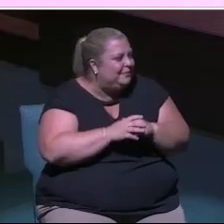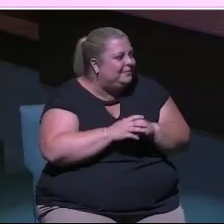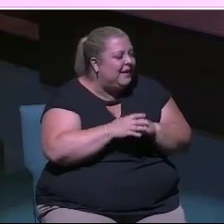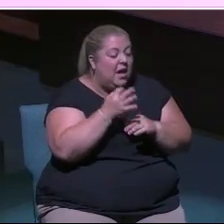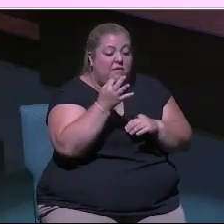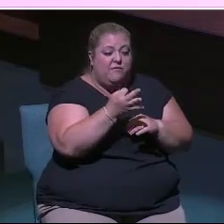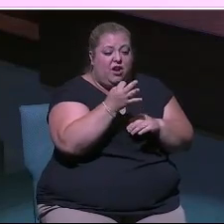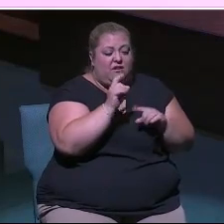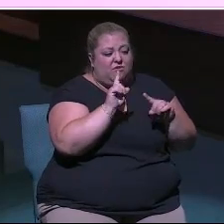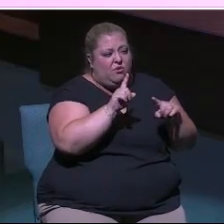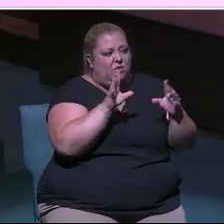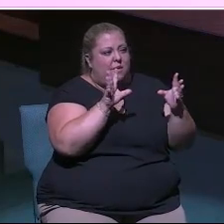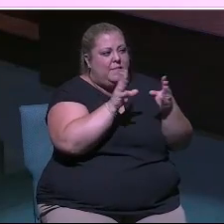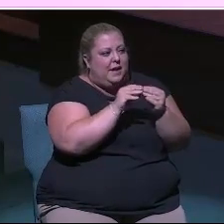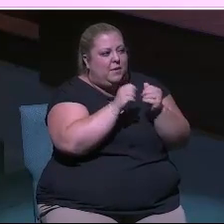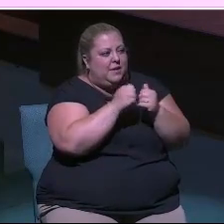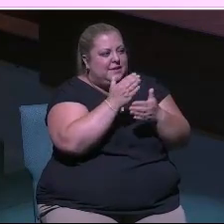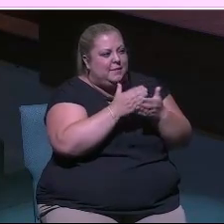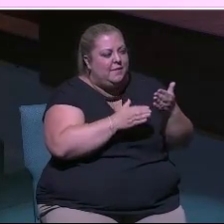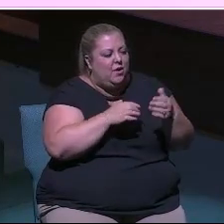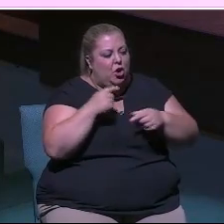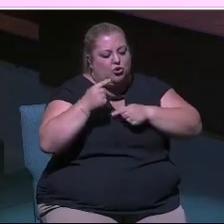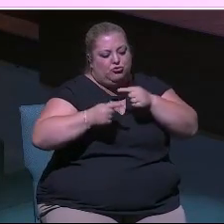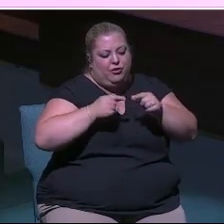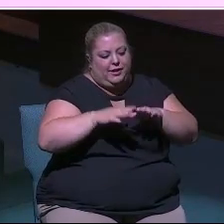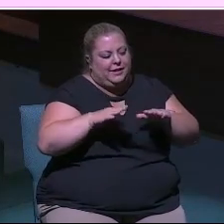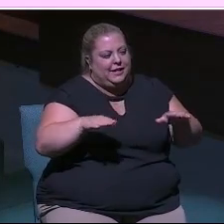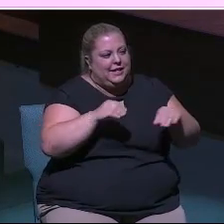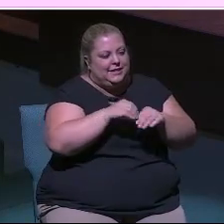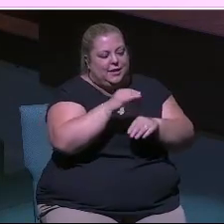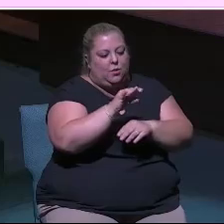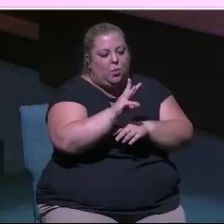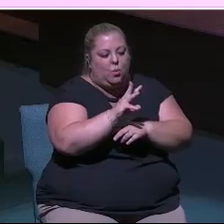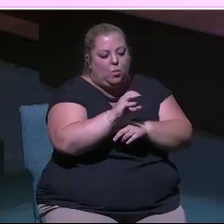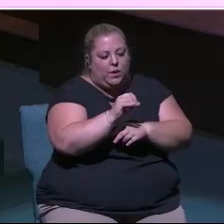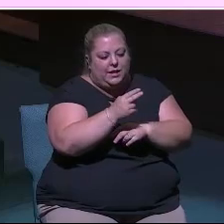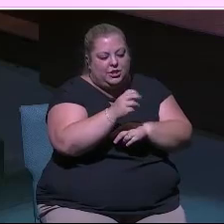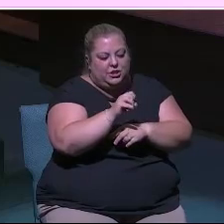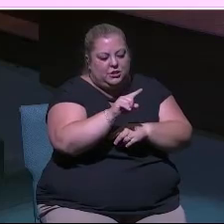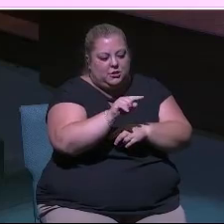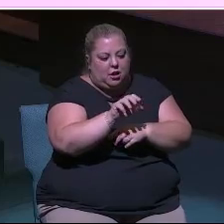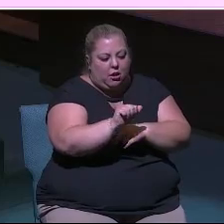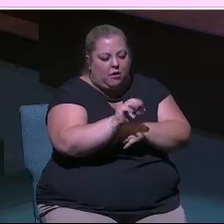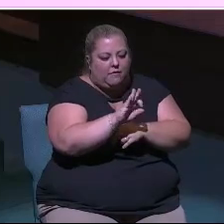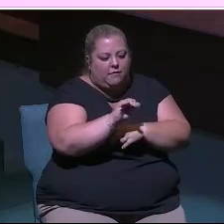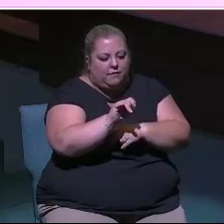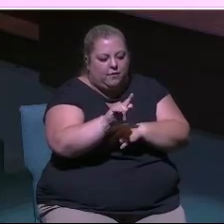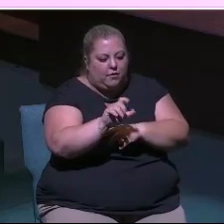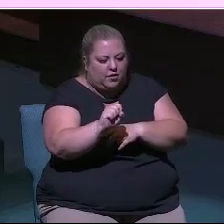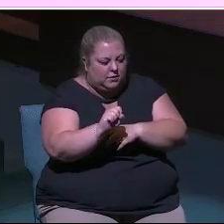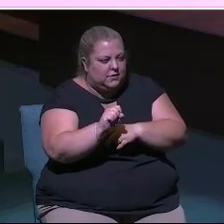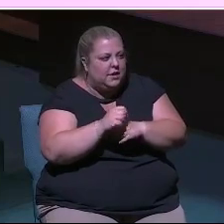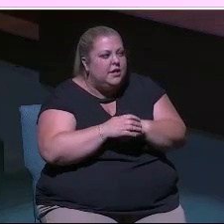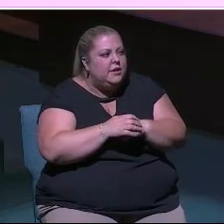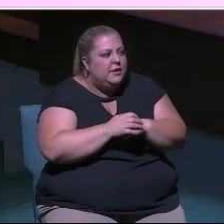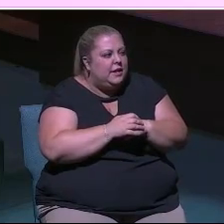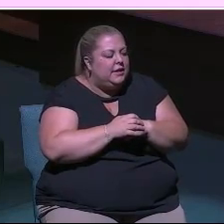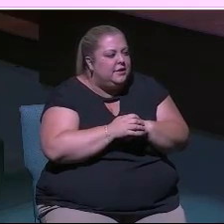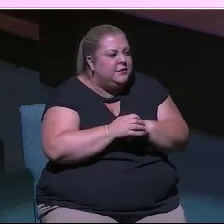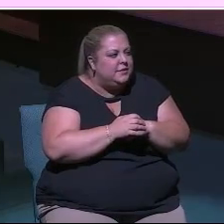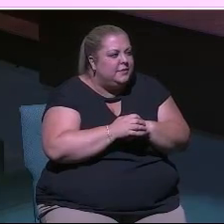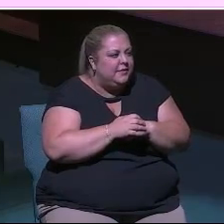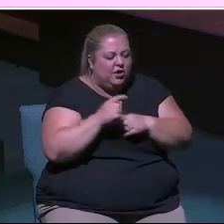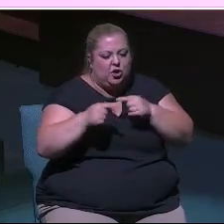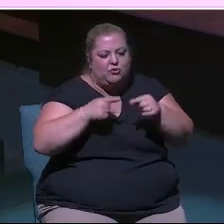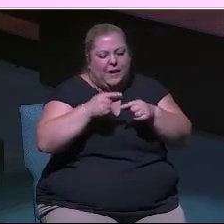with some of our grandkids up in Wichita Falls. And it was Grandparents' Day. And many of you, I'm sure, did that around here as well. And we went and